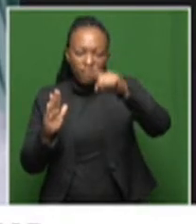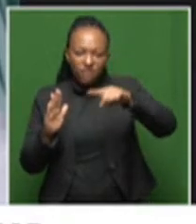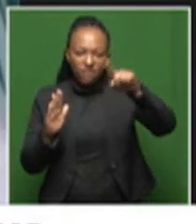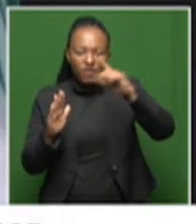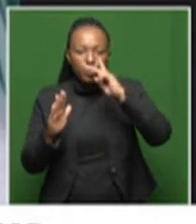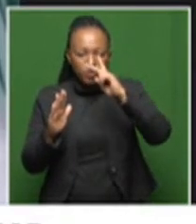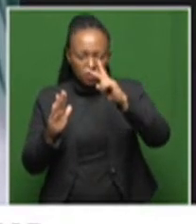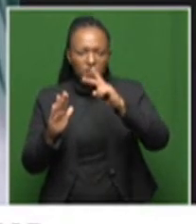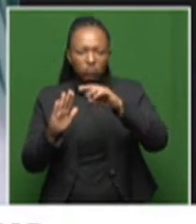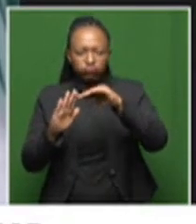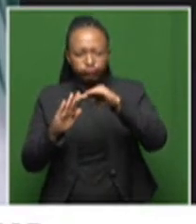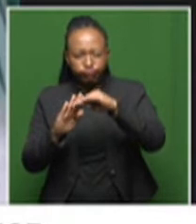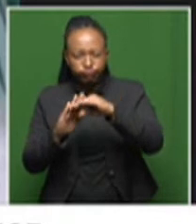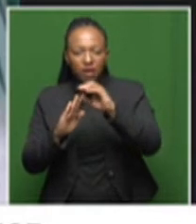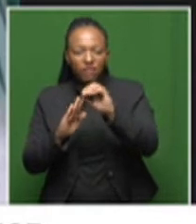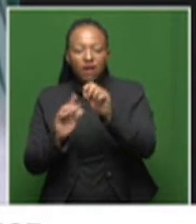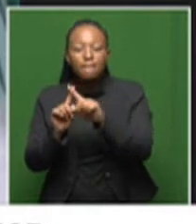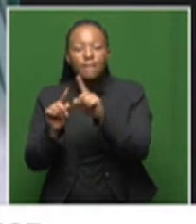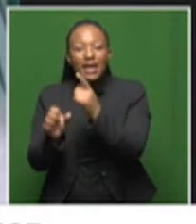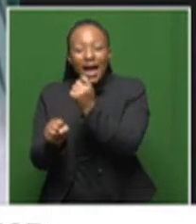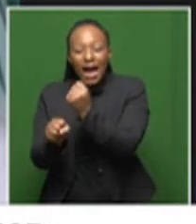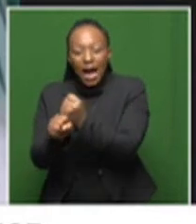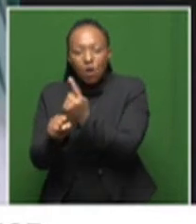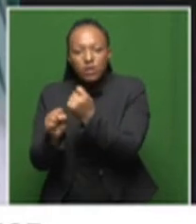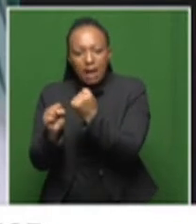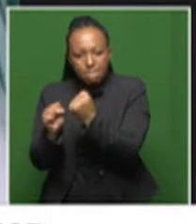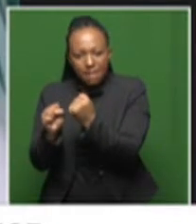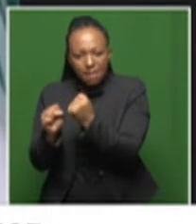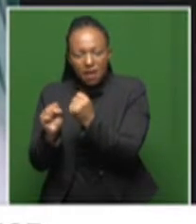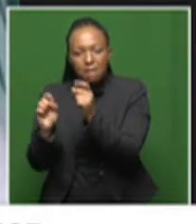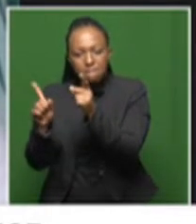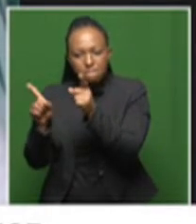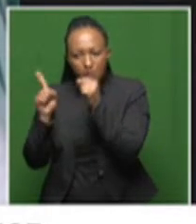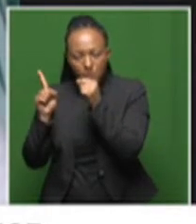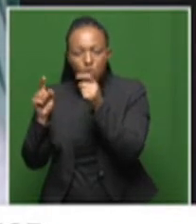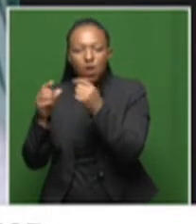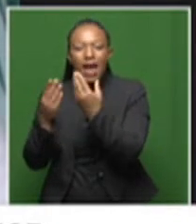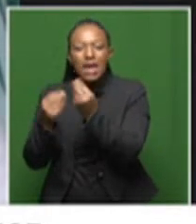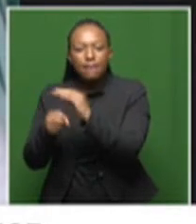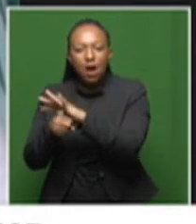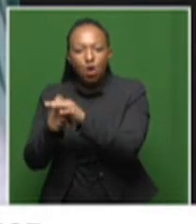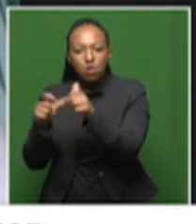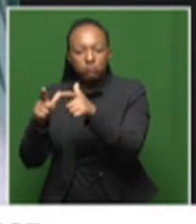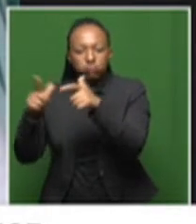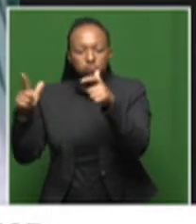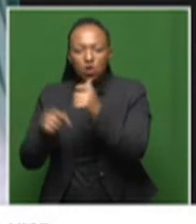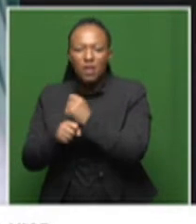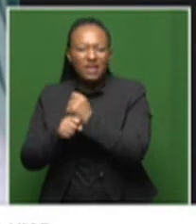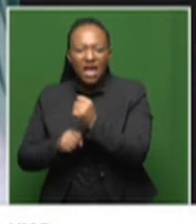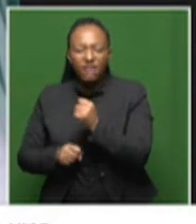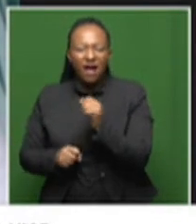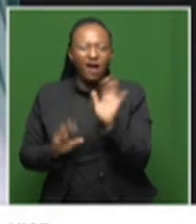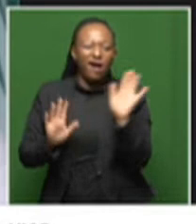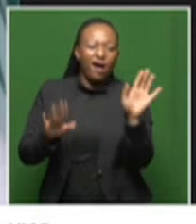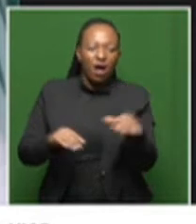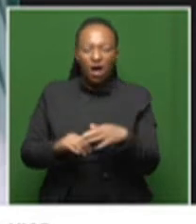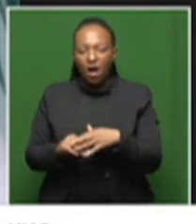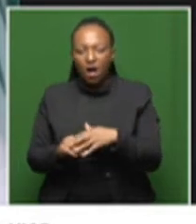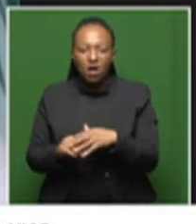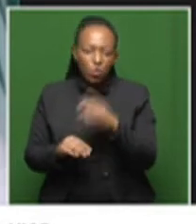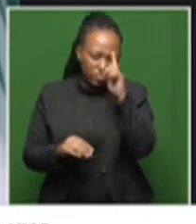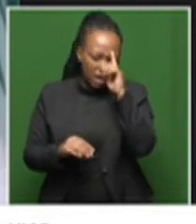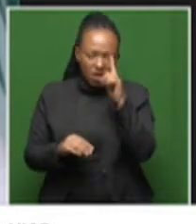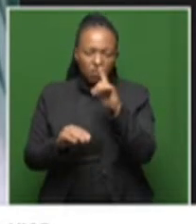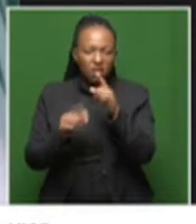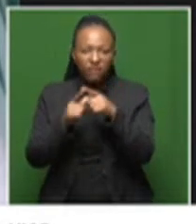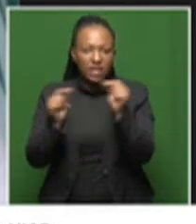well. However, Gauteng province remains the epicenter of the third wave, so we should never let our guards down and think that we are over